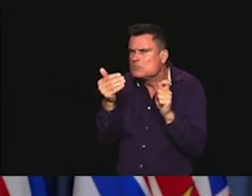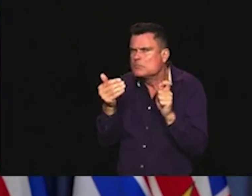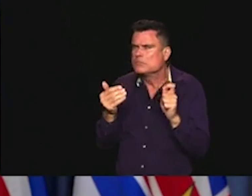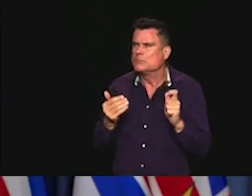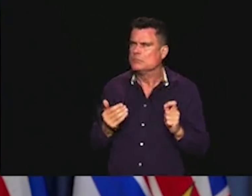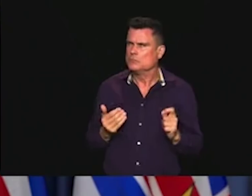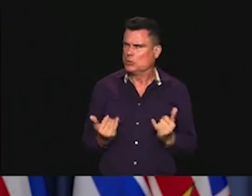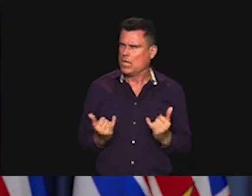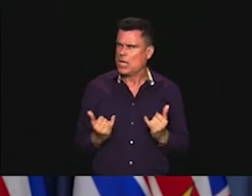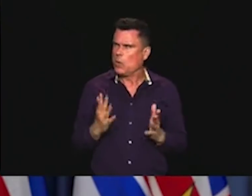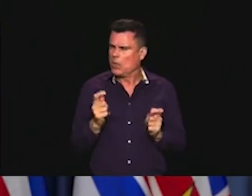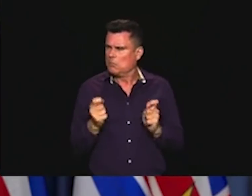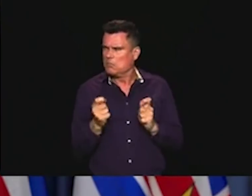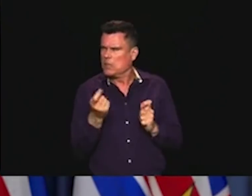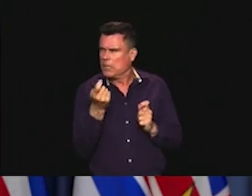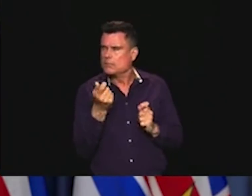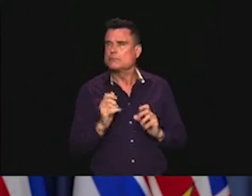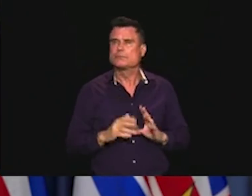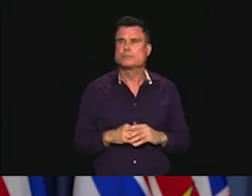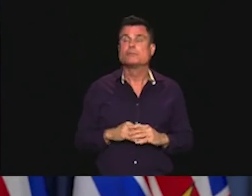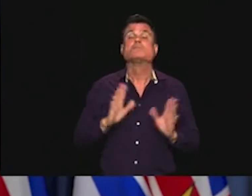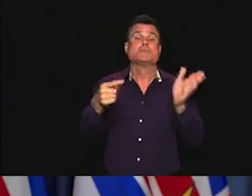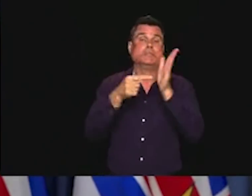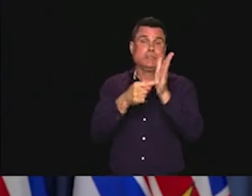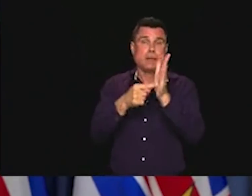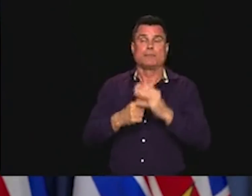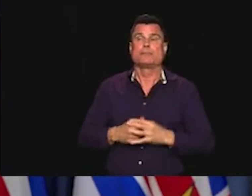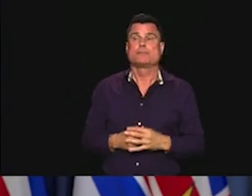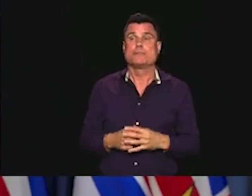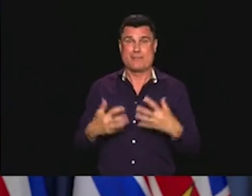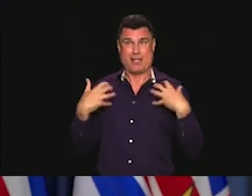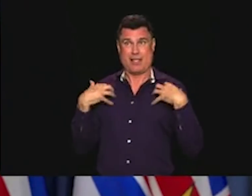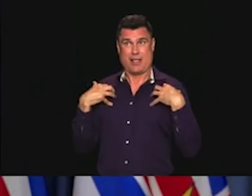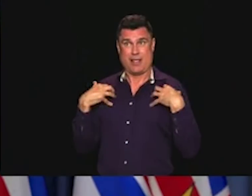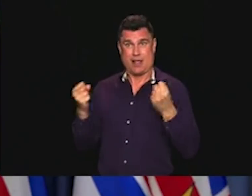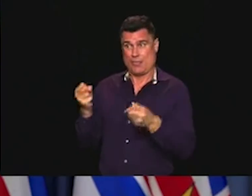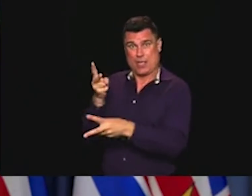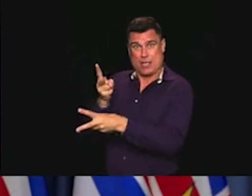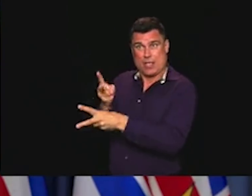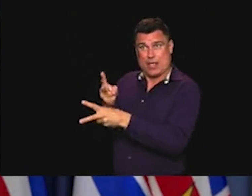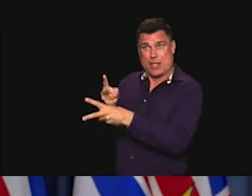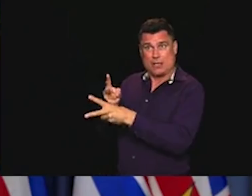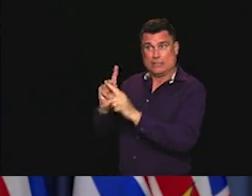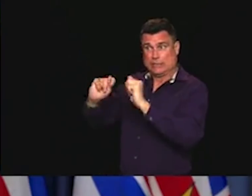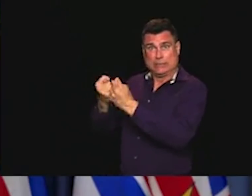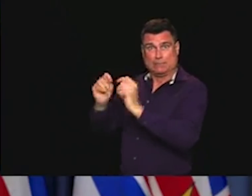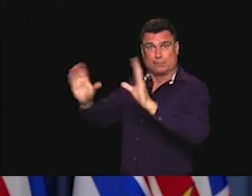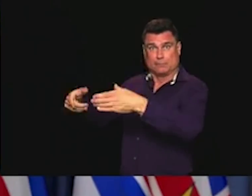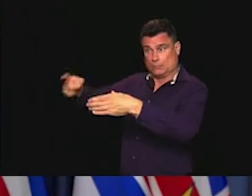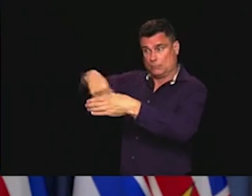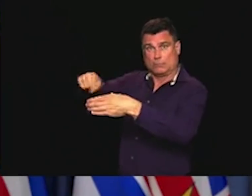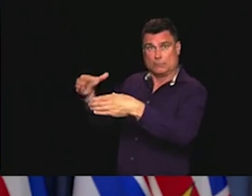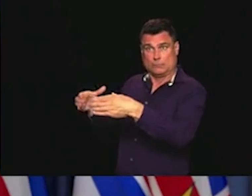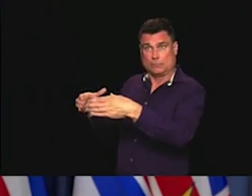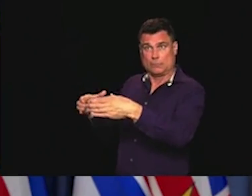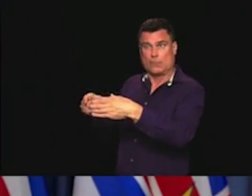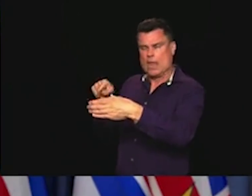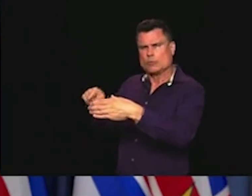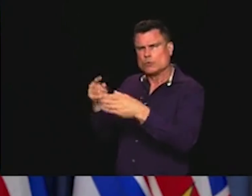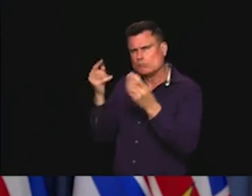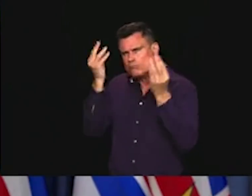of COVID-19 in BC hospitals, based on the experience, evidence, and data she has had, and everyone in the healthcare system has